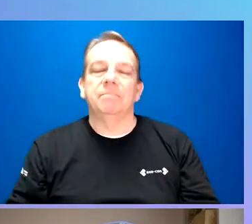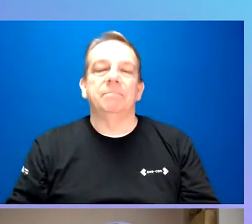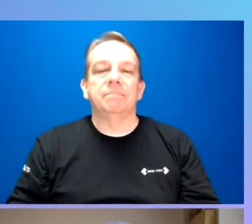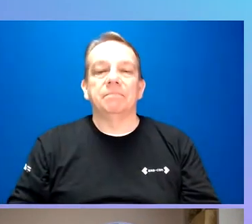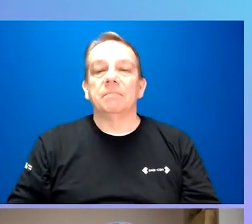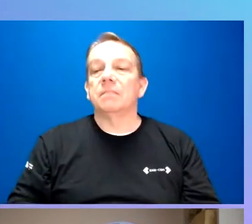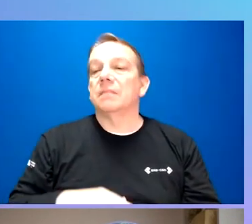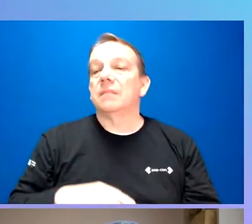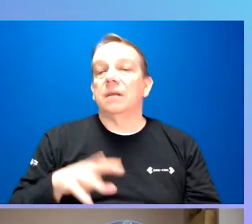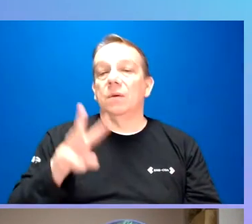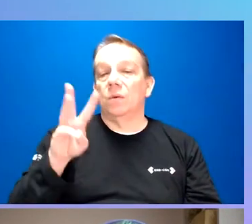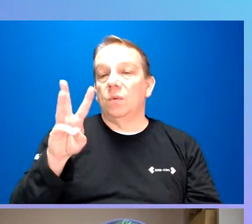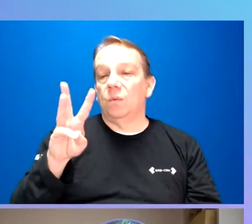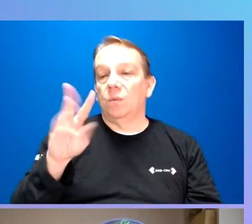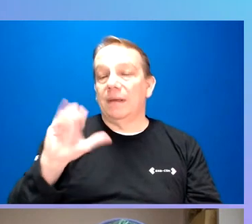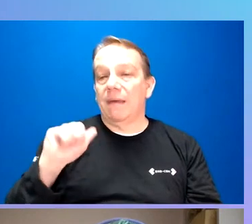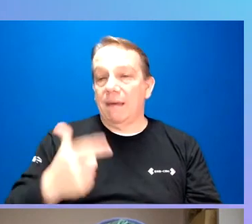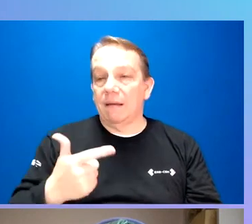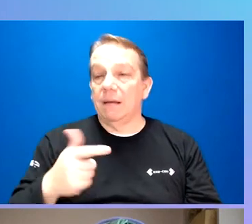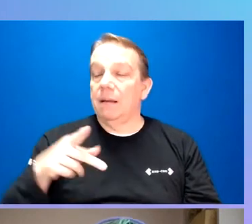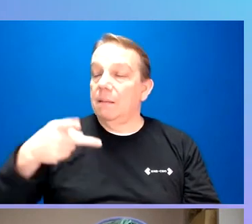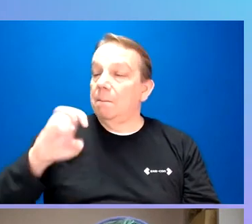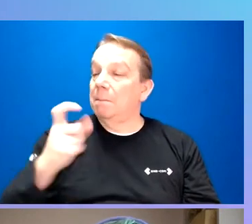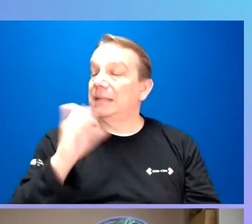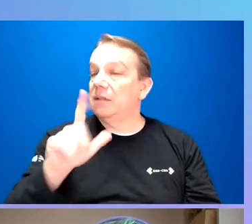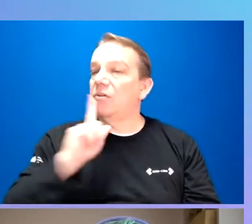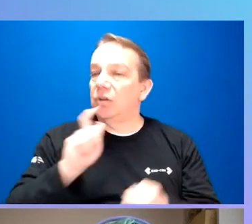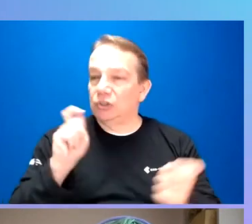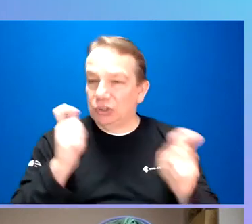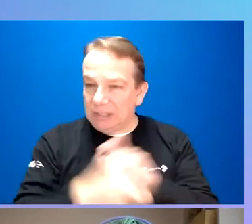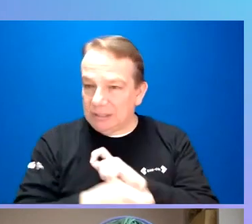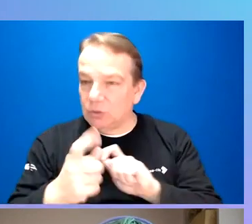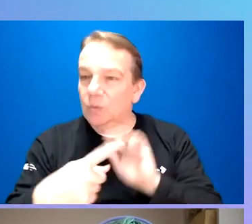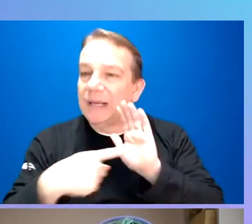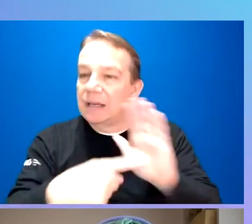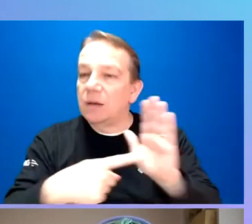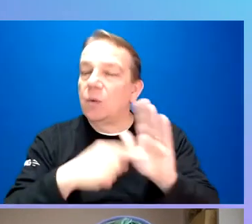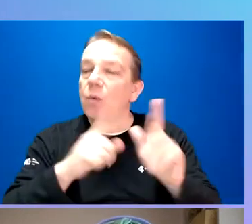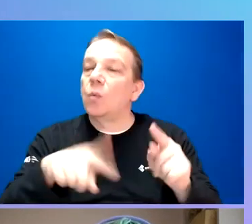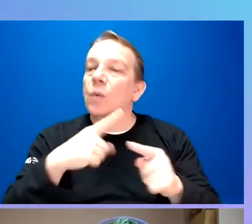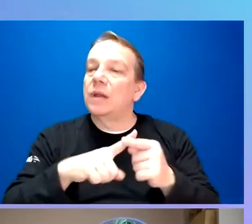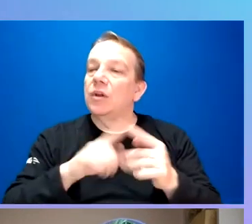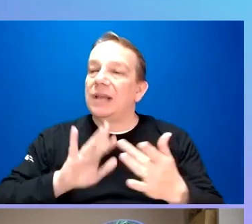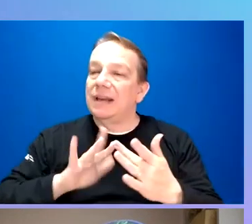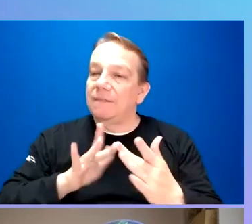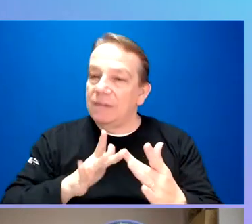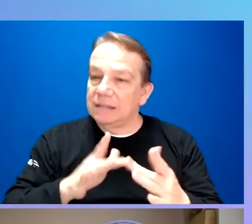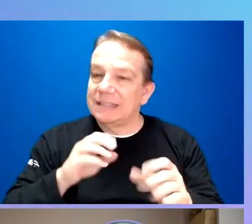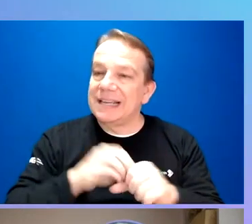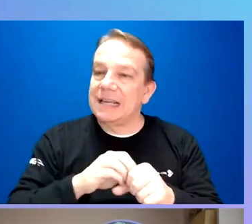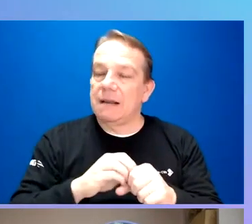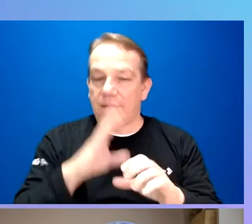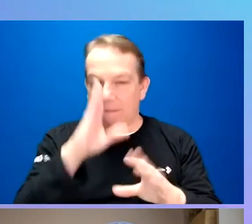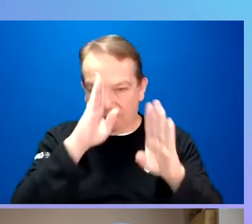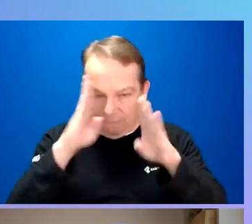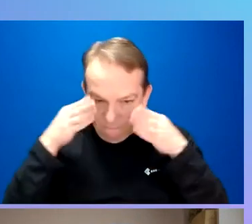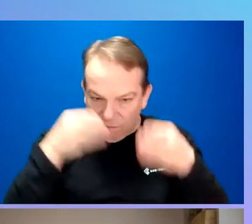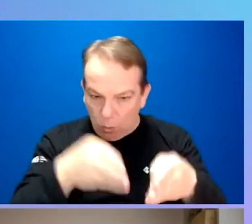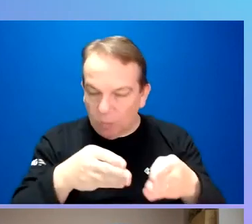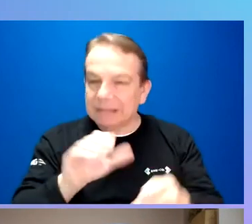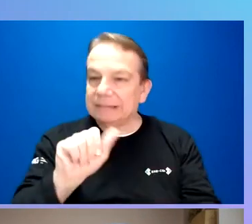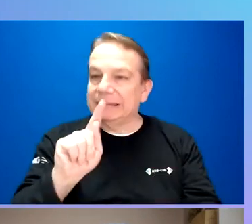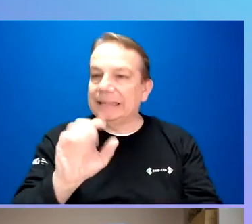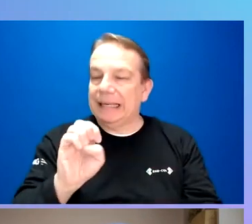from WCAG is pixels that are changed to visually indicate when a user interface component is in a focused state. So all